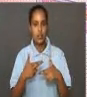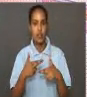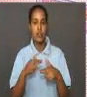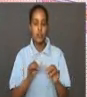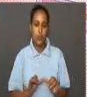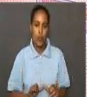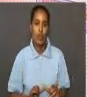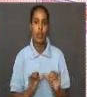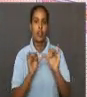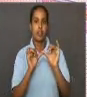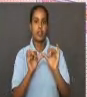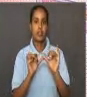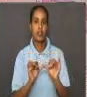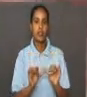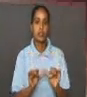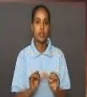is spontaneous.